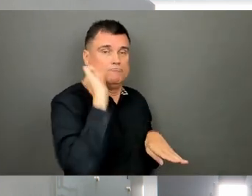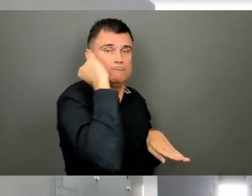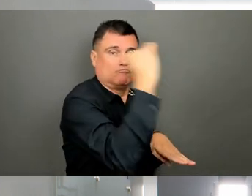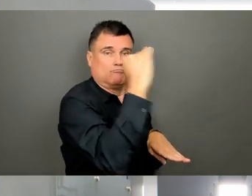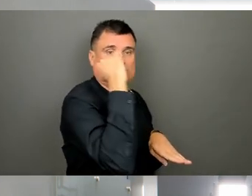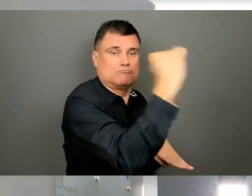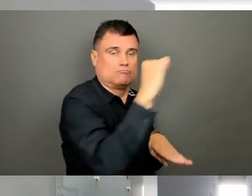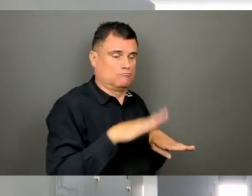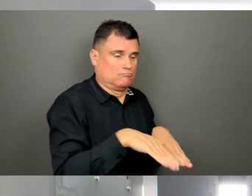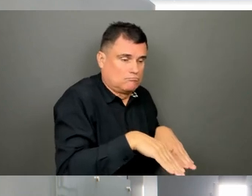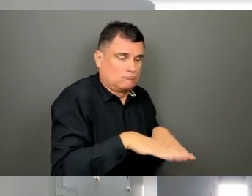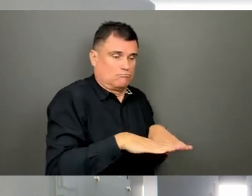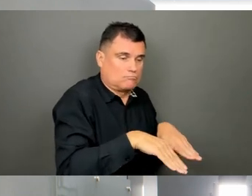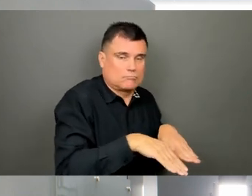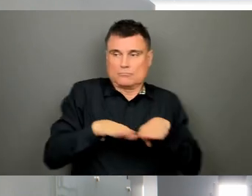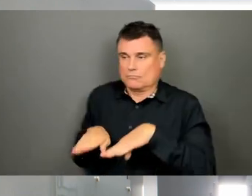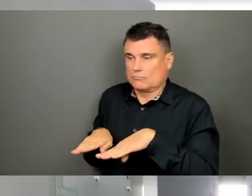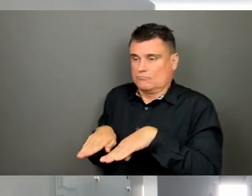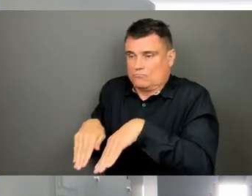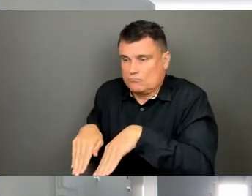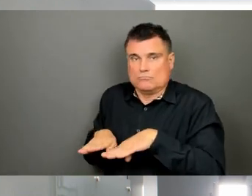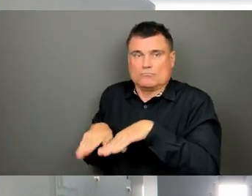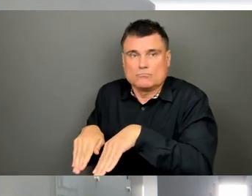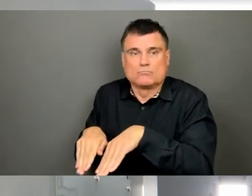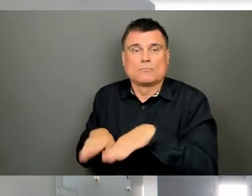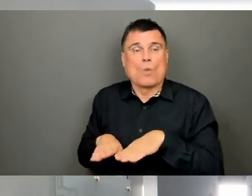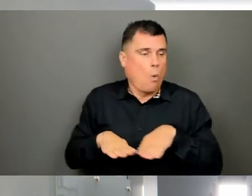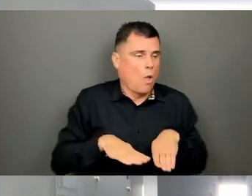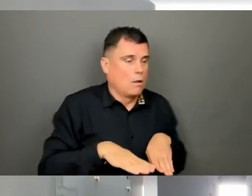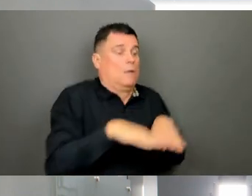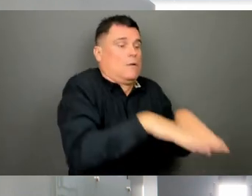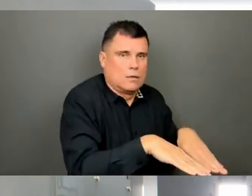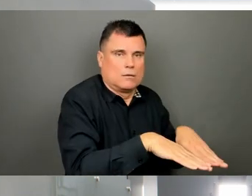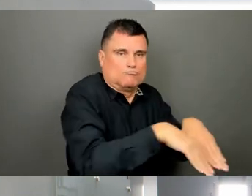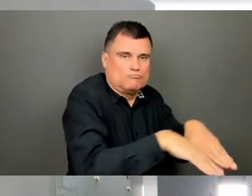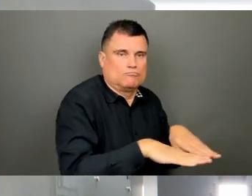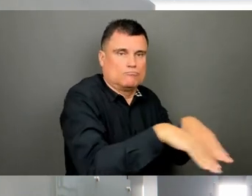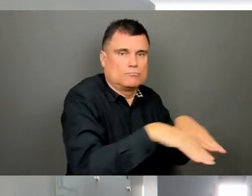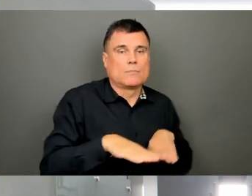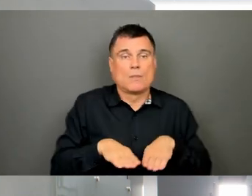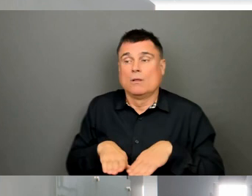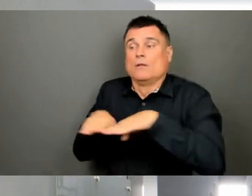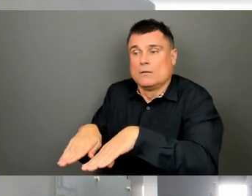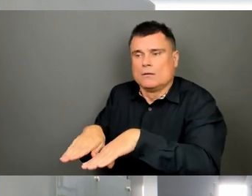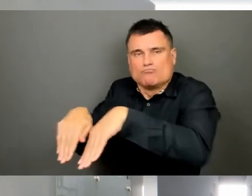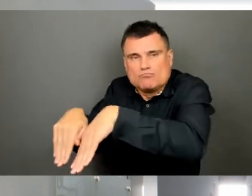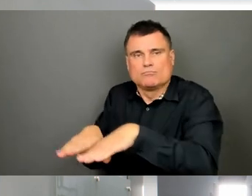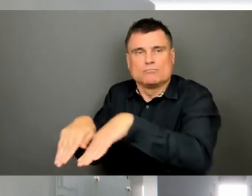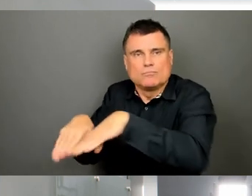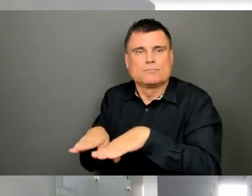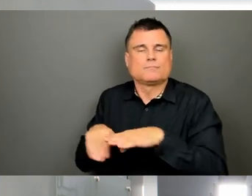left, hit, hit, hit, hit, hit, hit, hit, hit. So